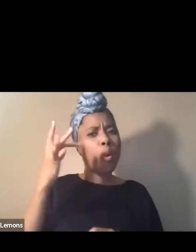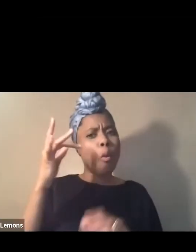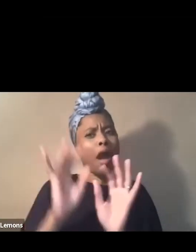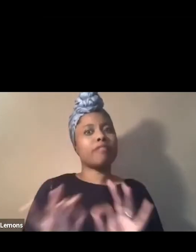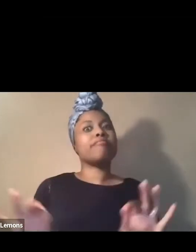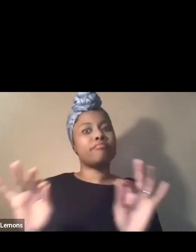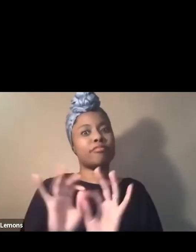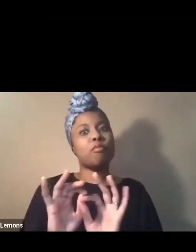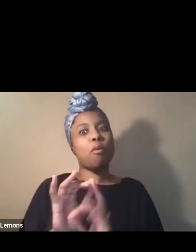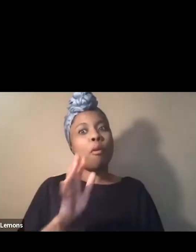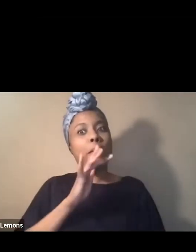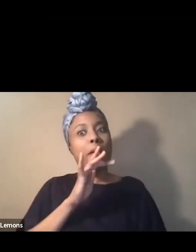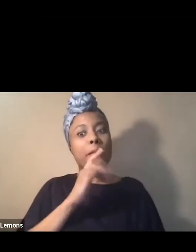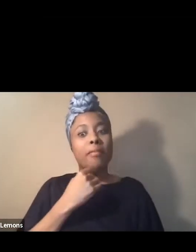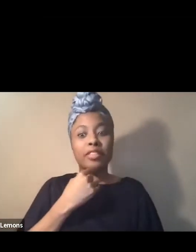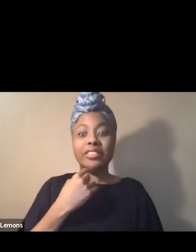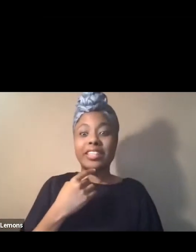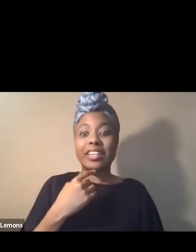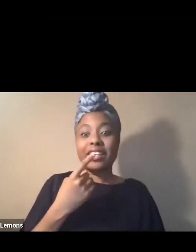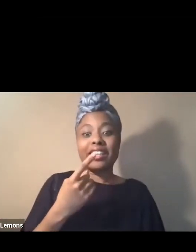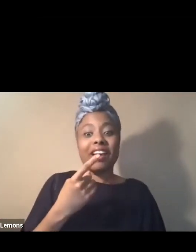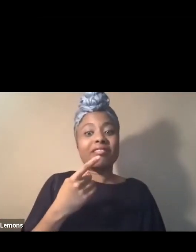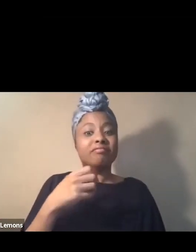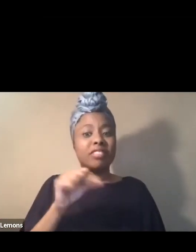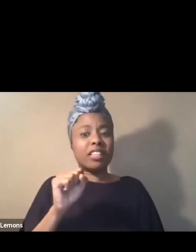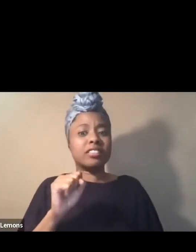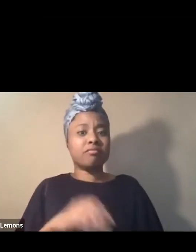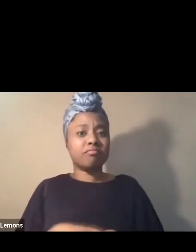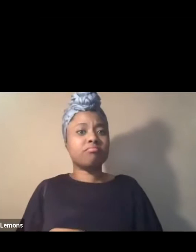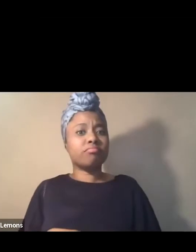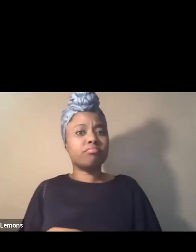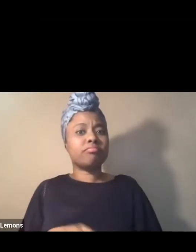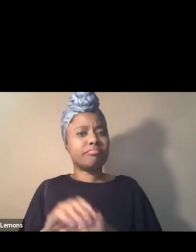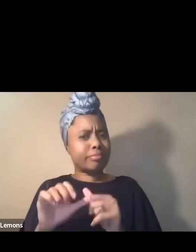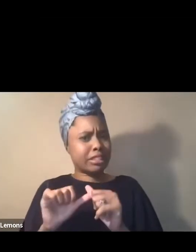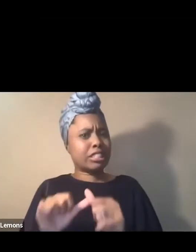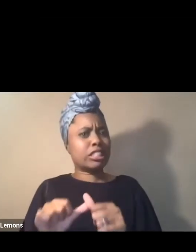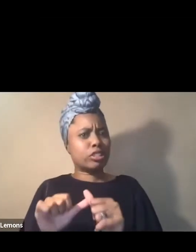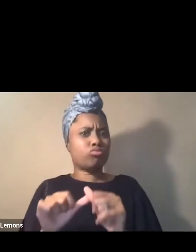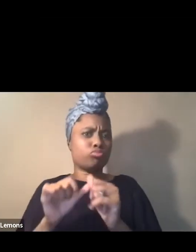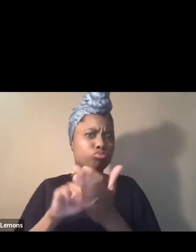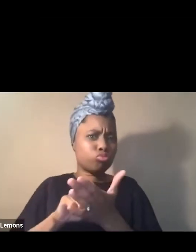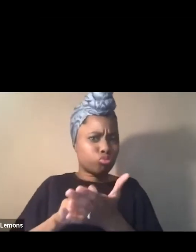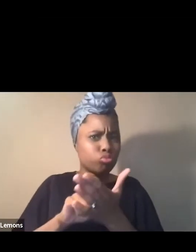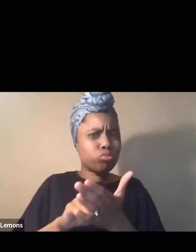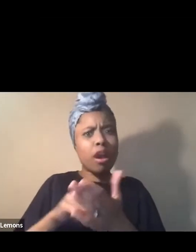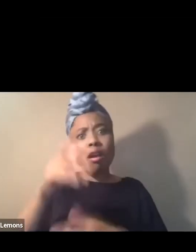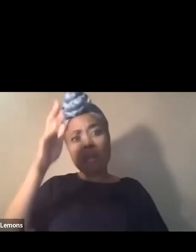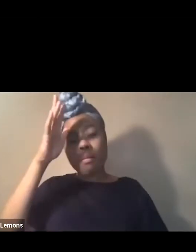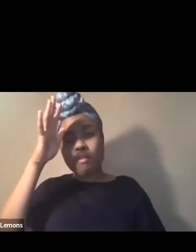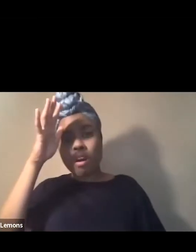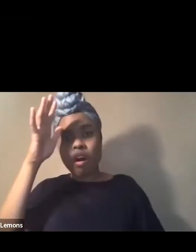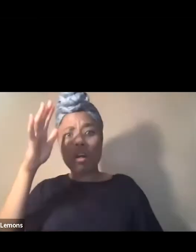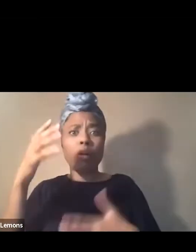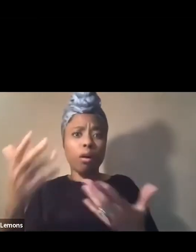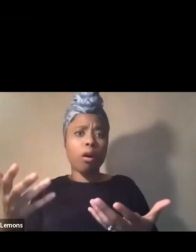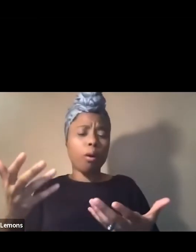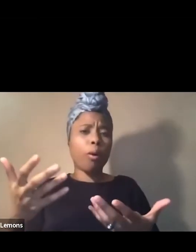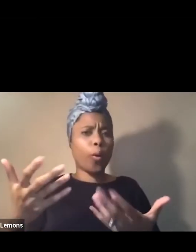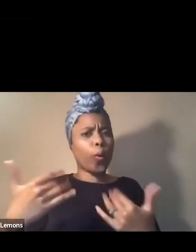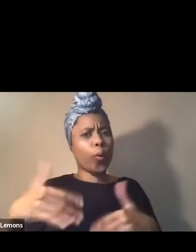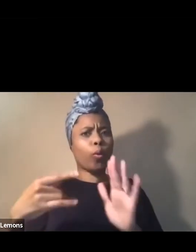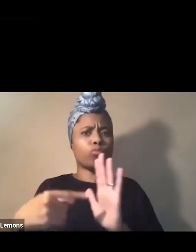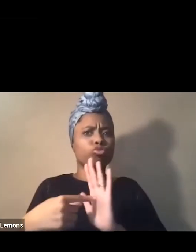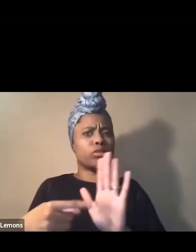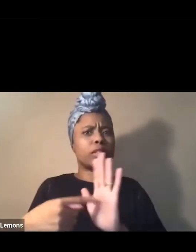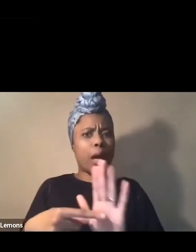that my mother said yes to continuing to write to my father, that I think this serves as a really good example